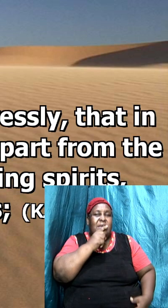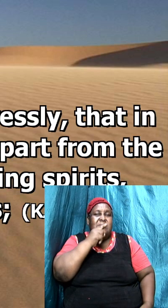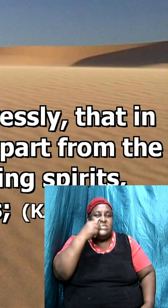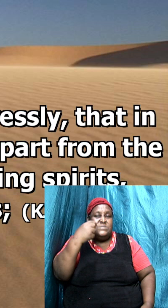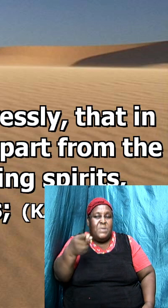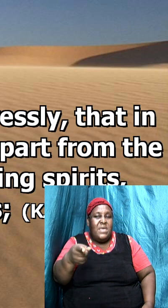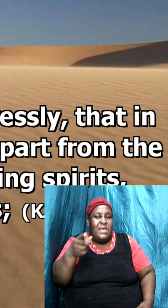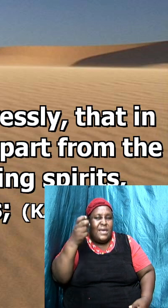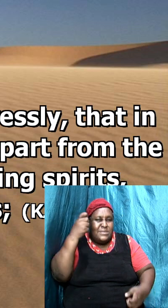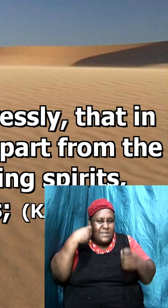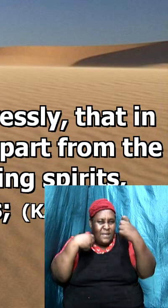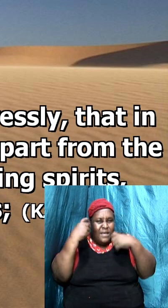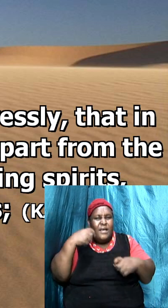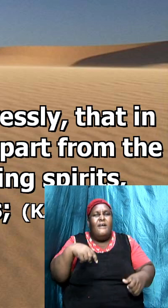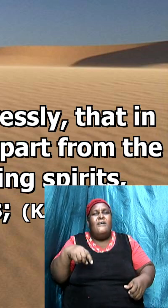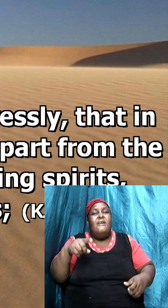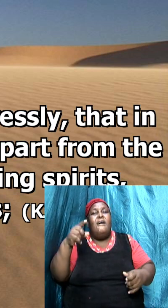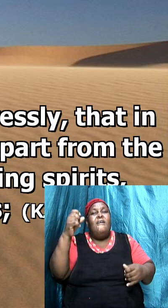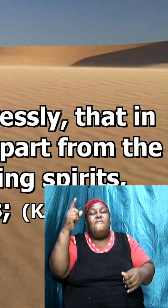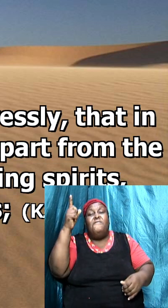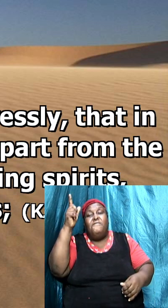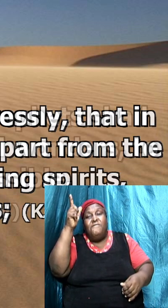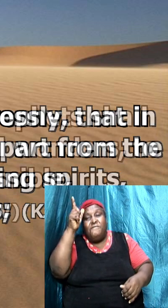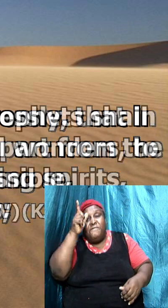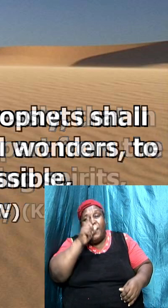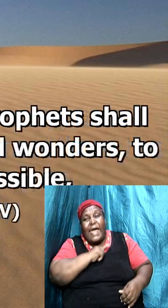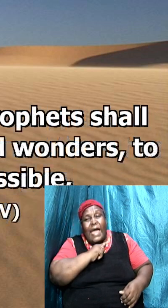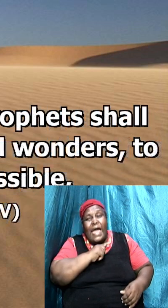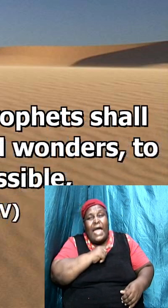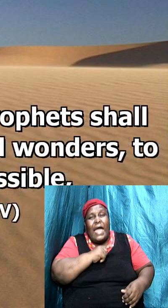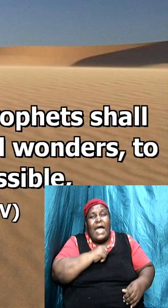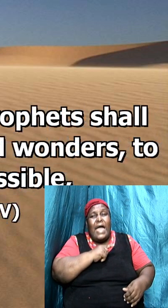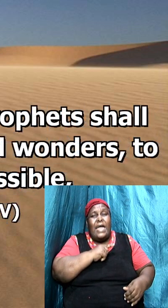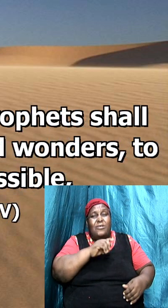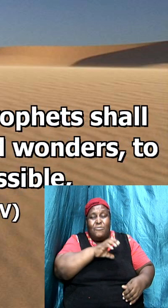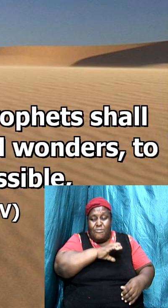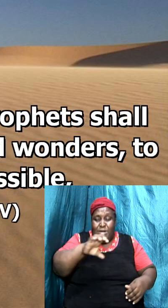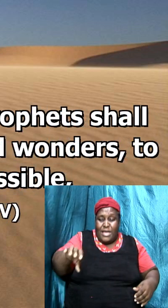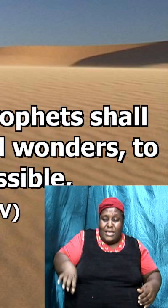said it himself for false Christ and false prophets.